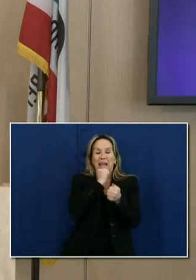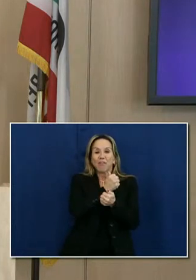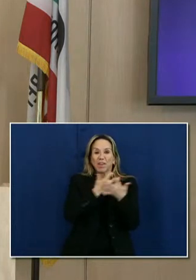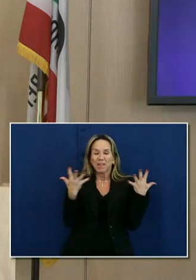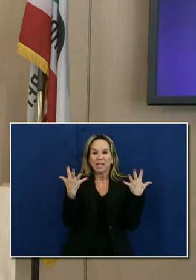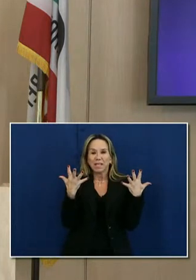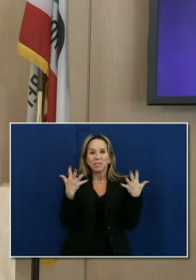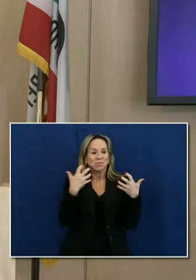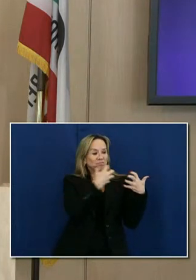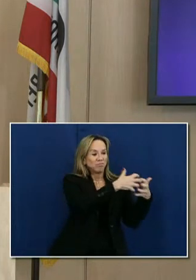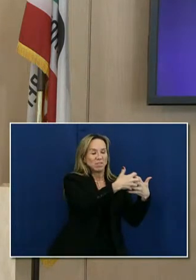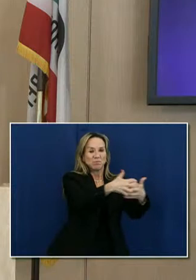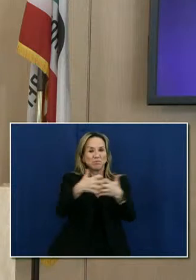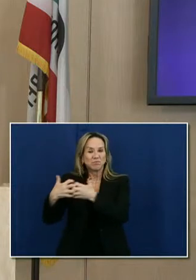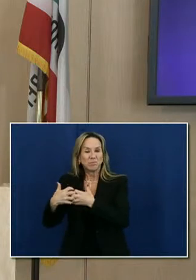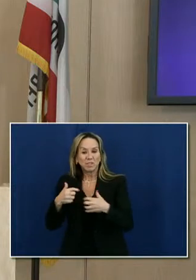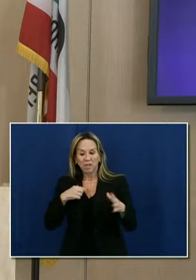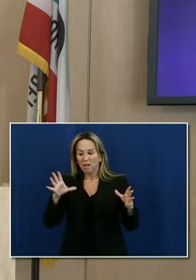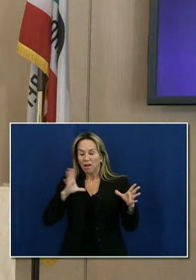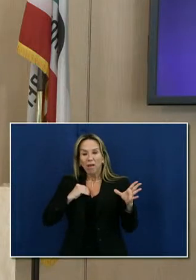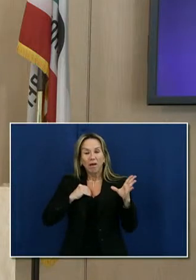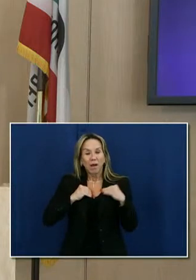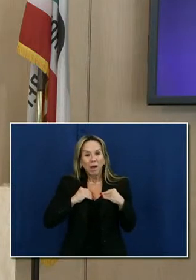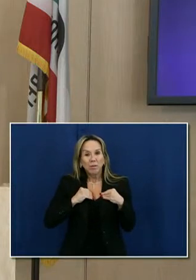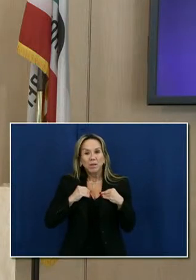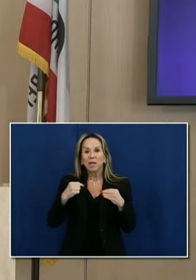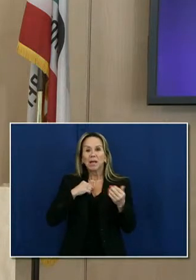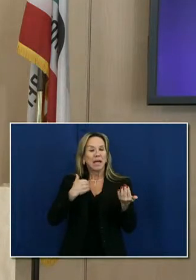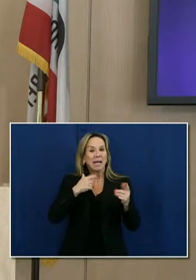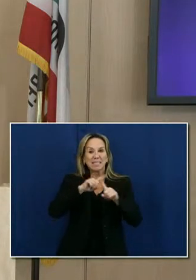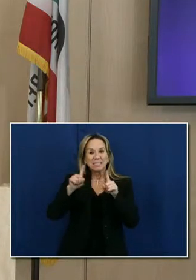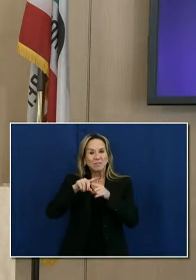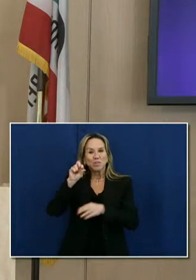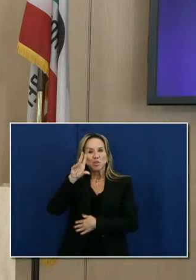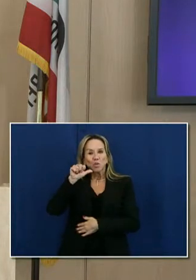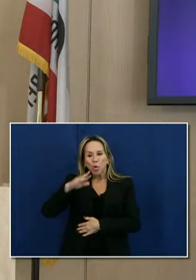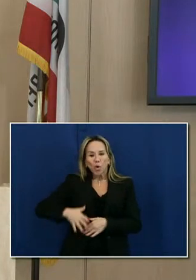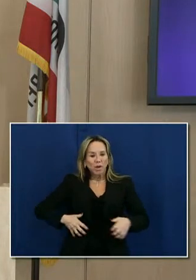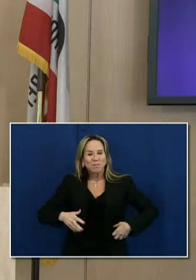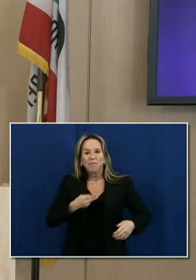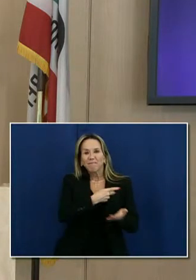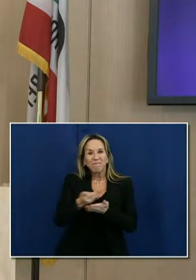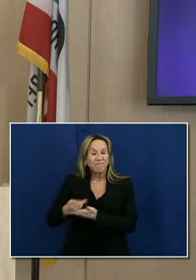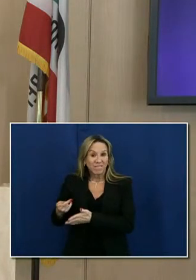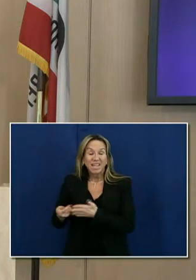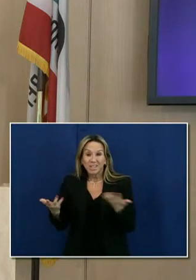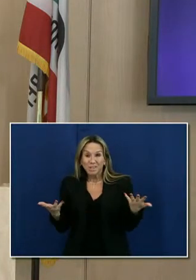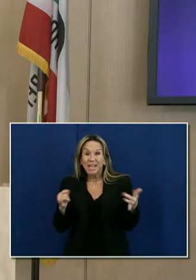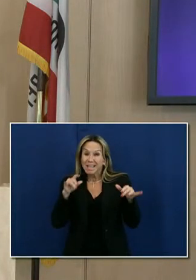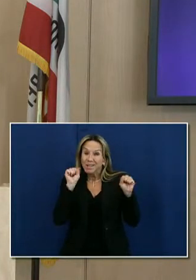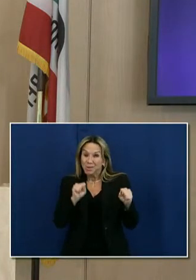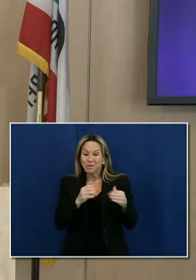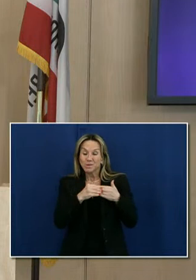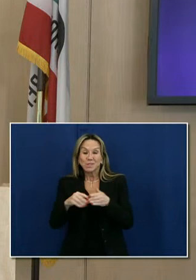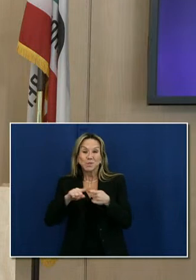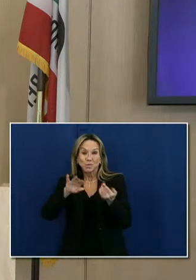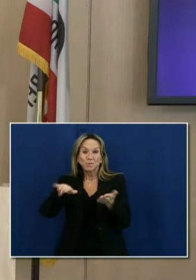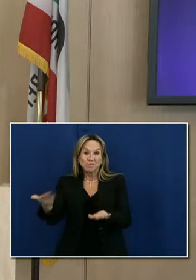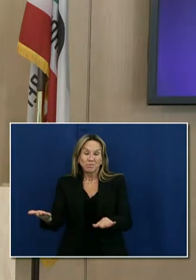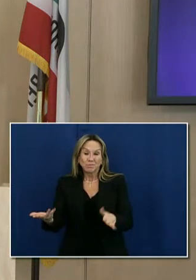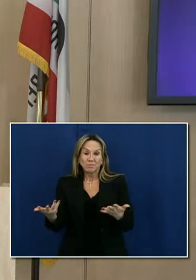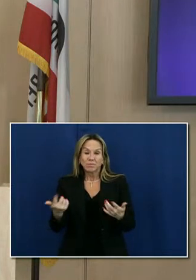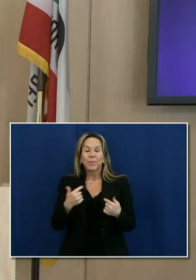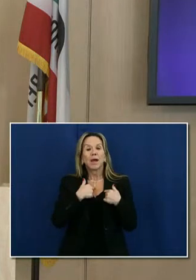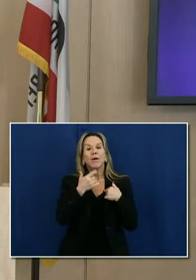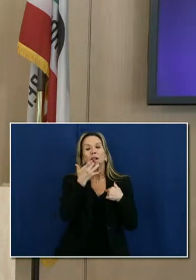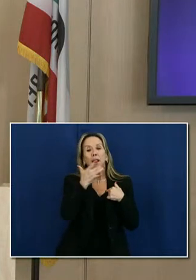organ failure. One of my lungs collapsed. I nearly had multiple organ failure, which would have likely resulted in my death. I was lucky to have some